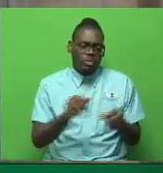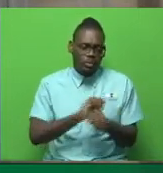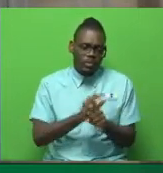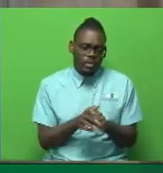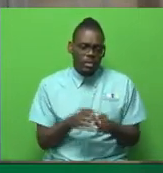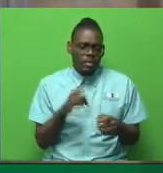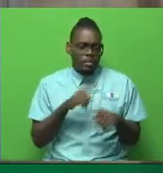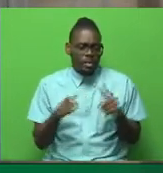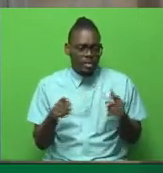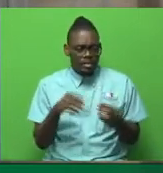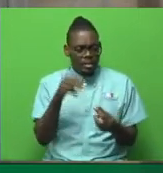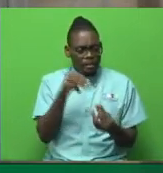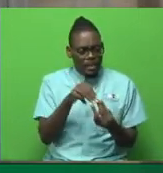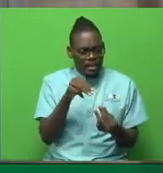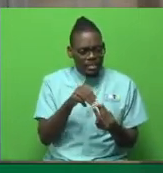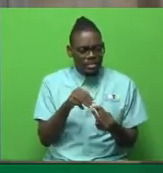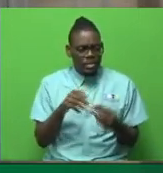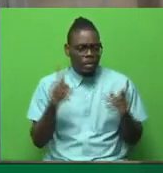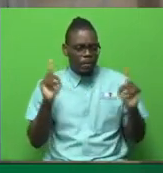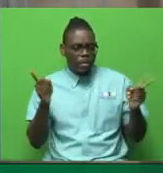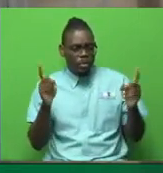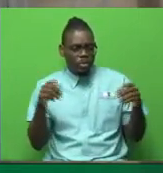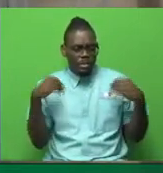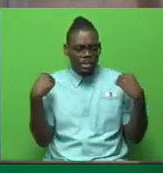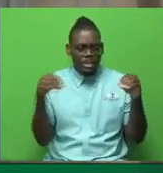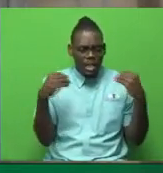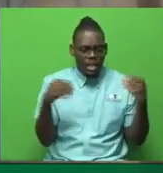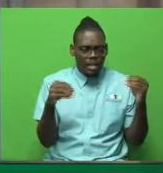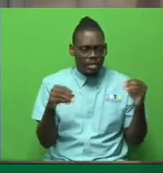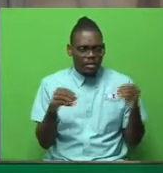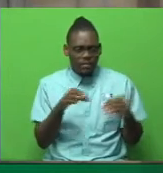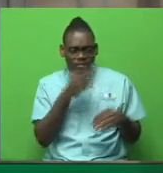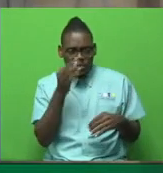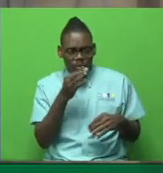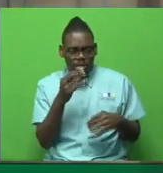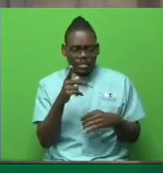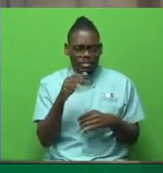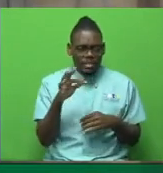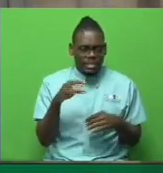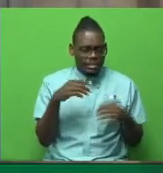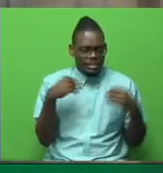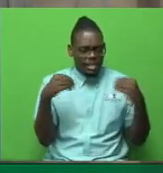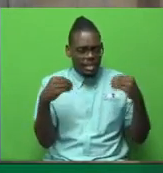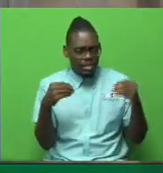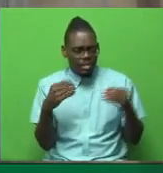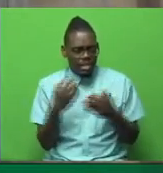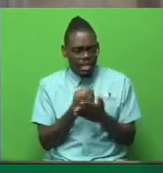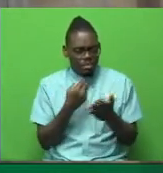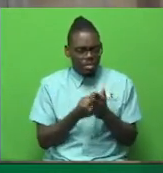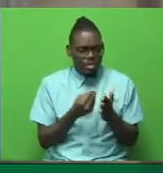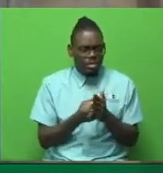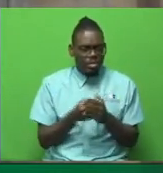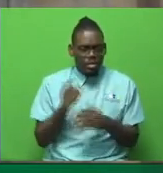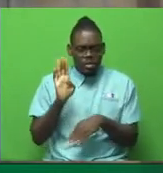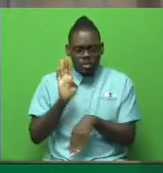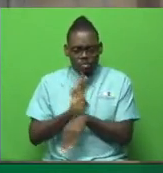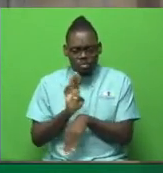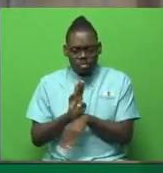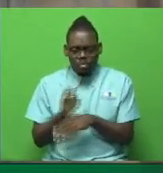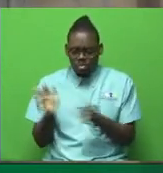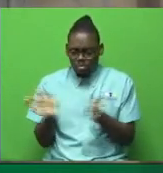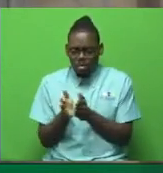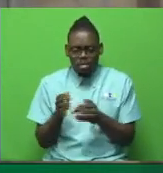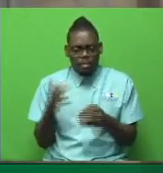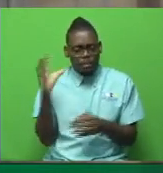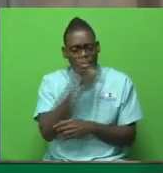supermarkets how was that possible who prepared the food else the majority of small vendors